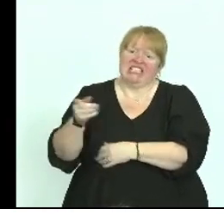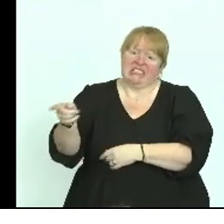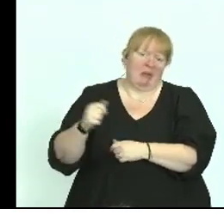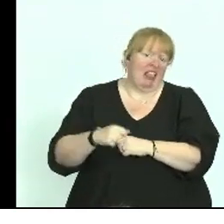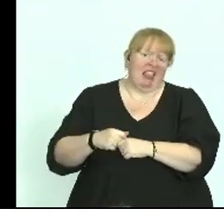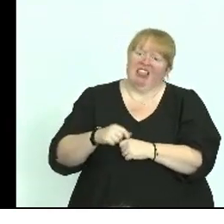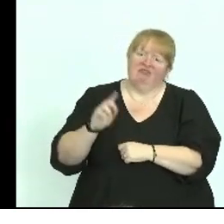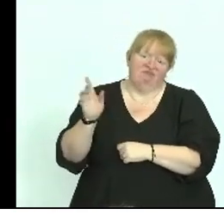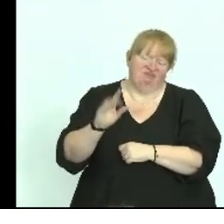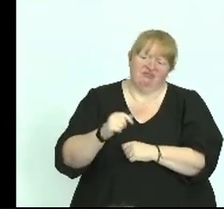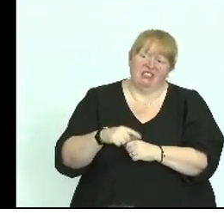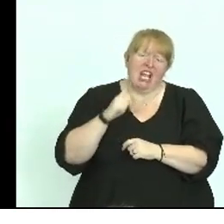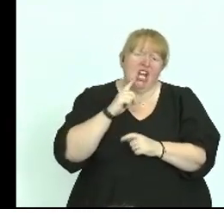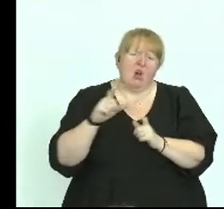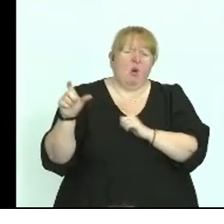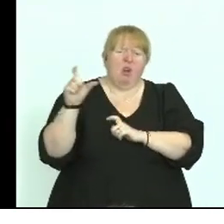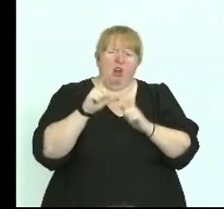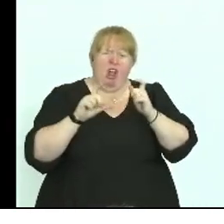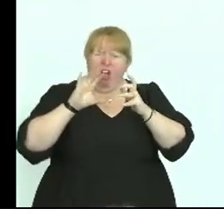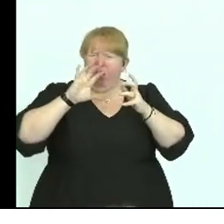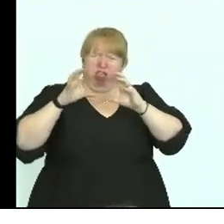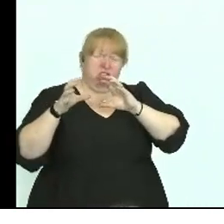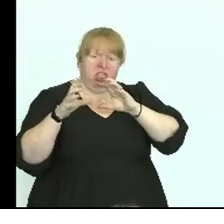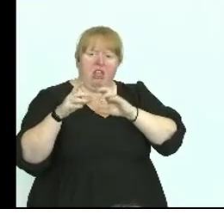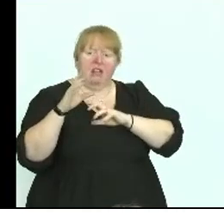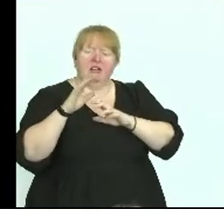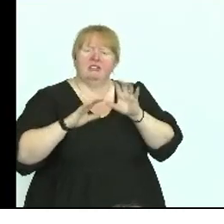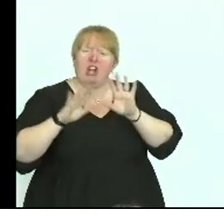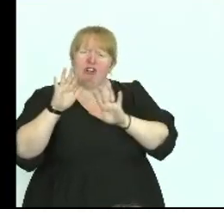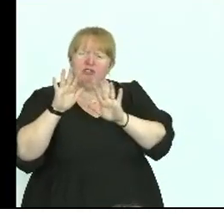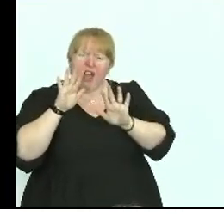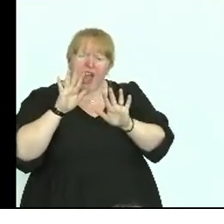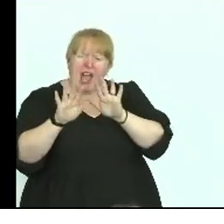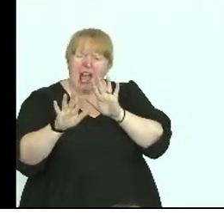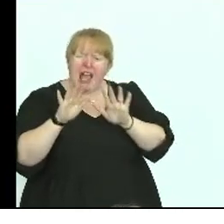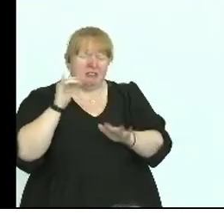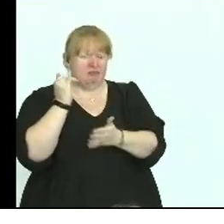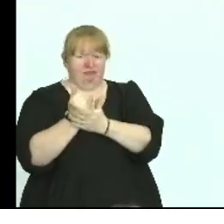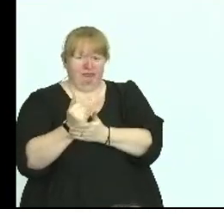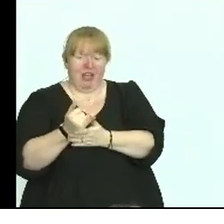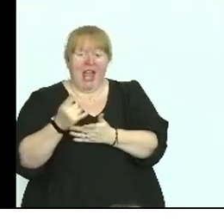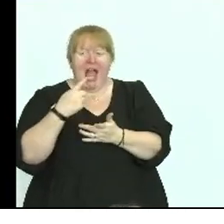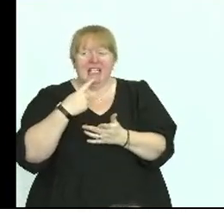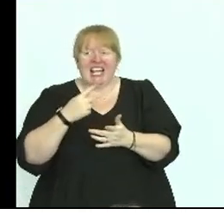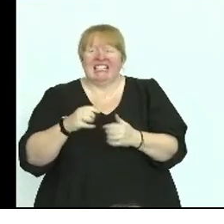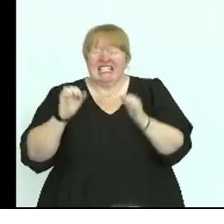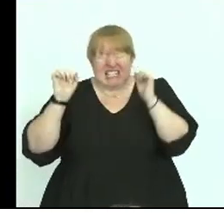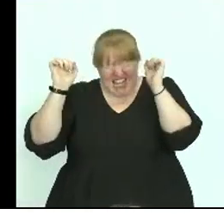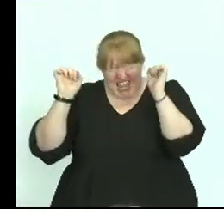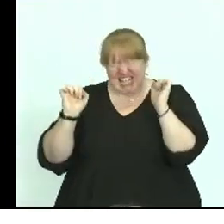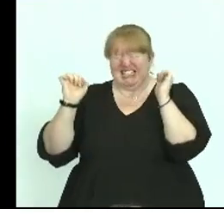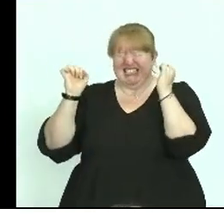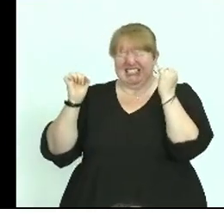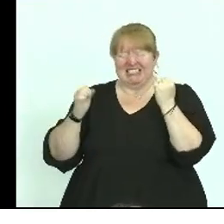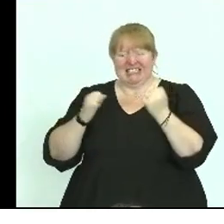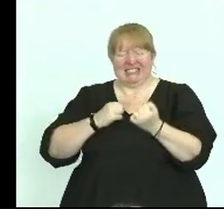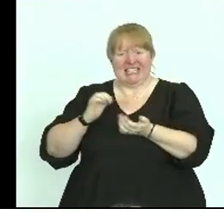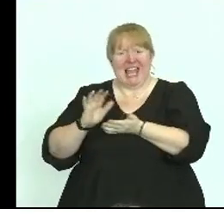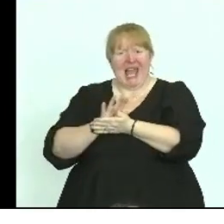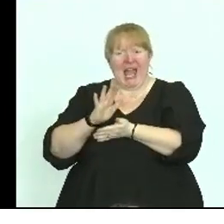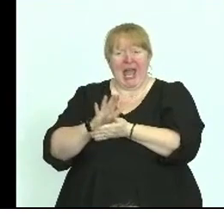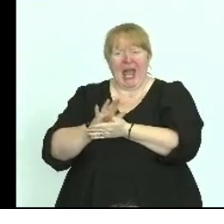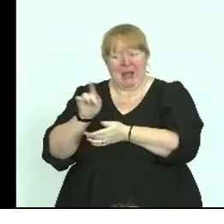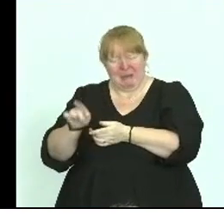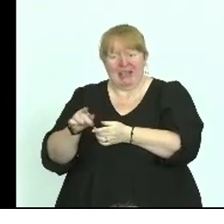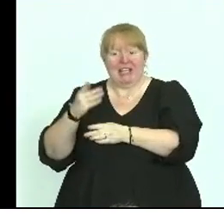need to do this. The color contrast is off. And I said, yay. Like, that working. Makes me so happy.